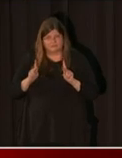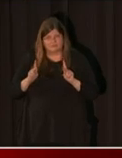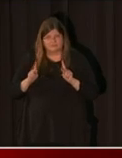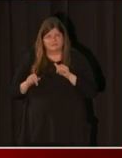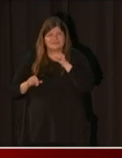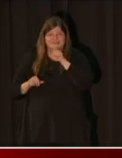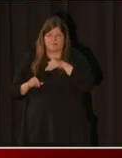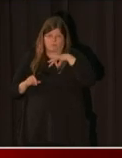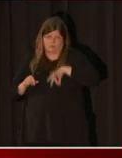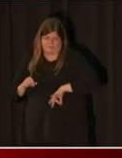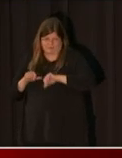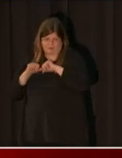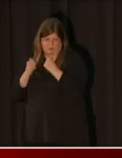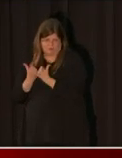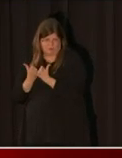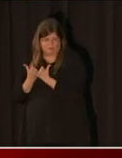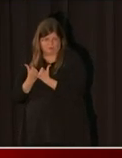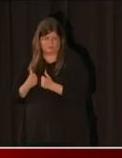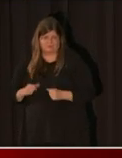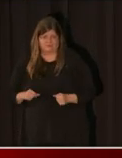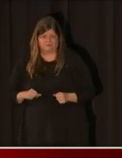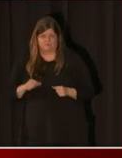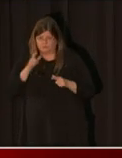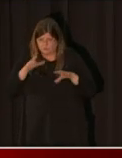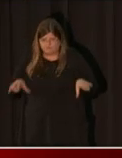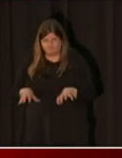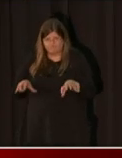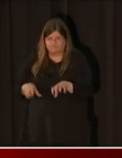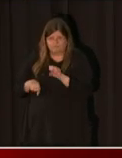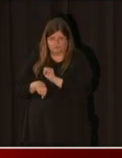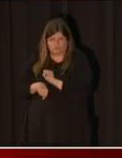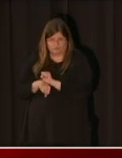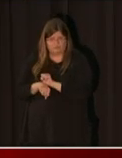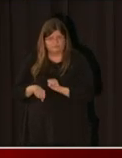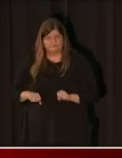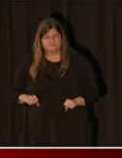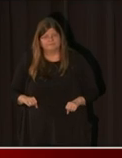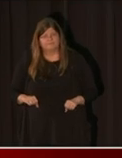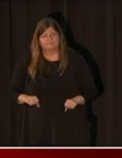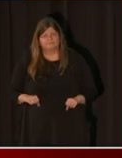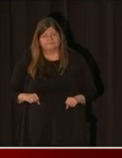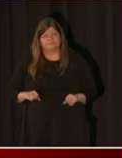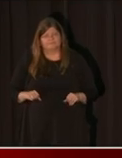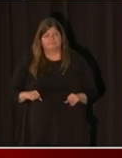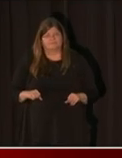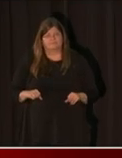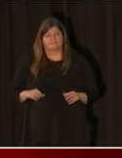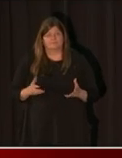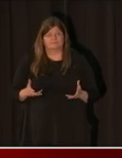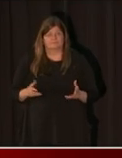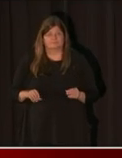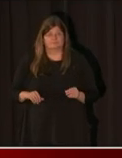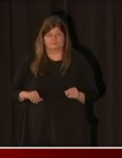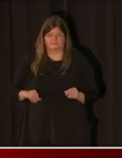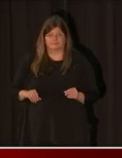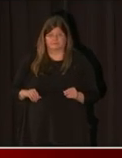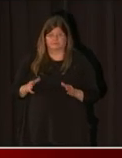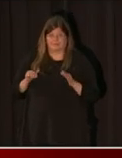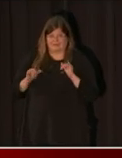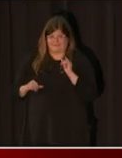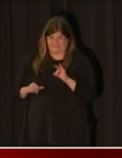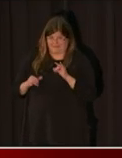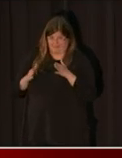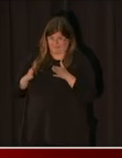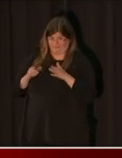nonprofits who are doing work in that space. So if they have presented themselves as helping people in